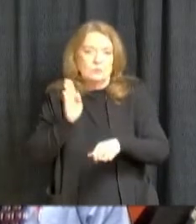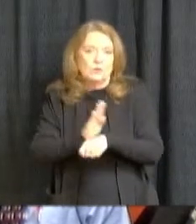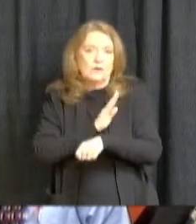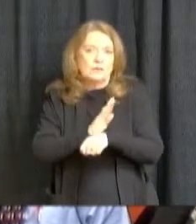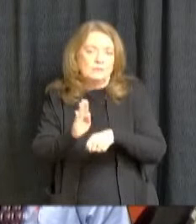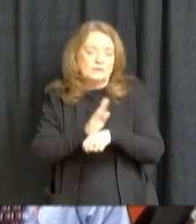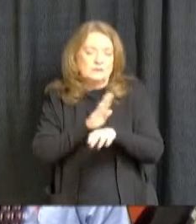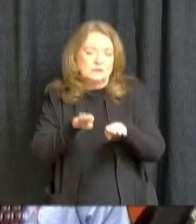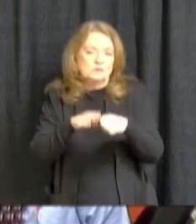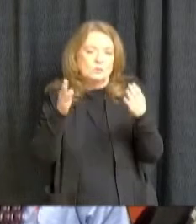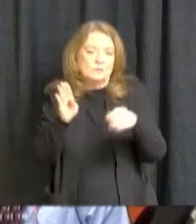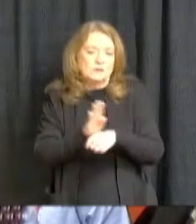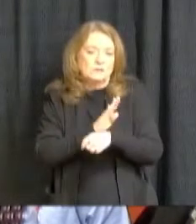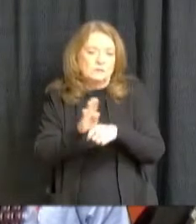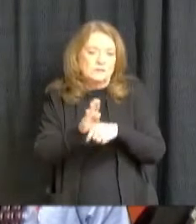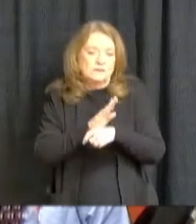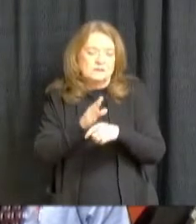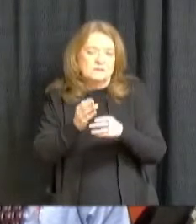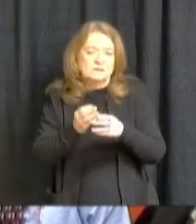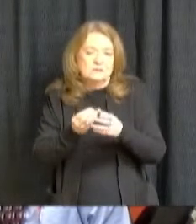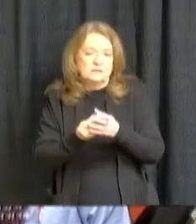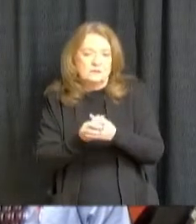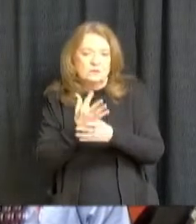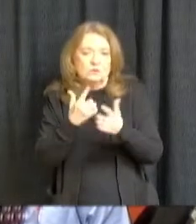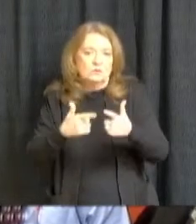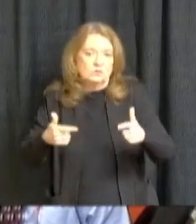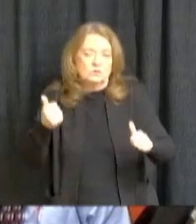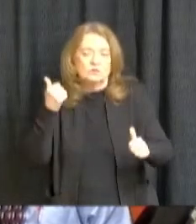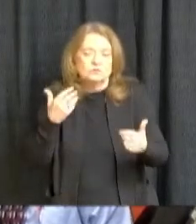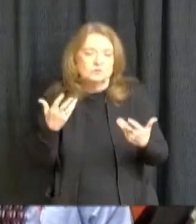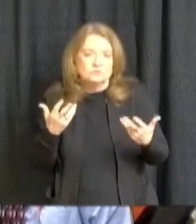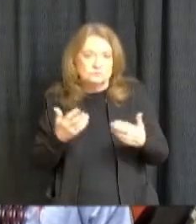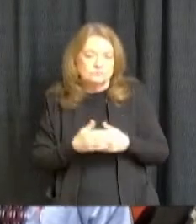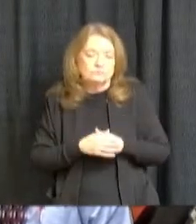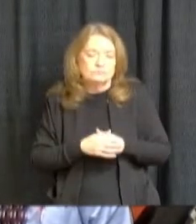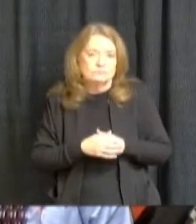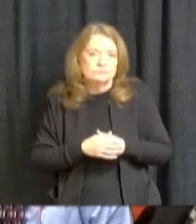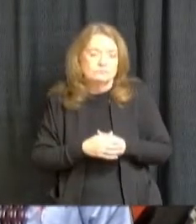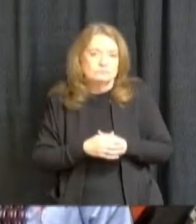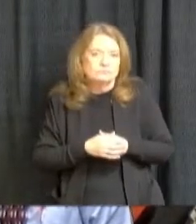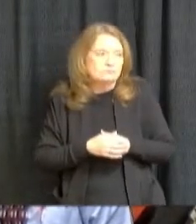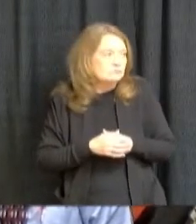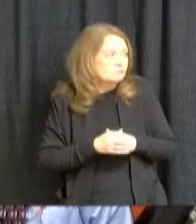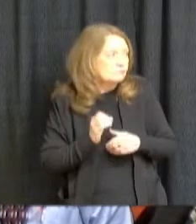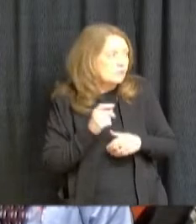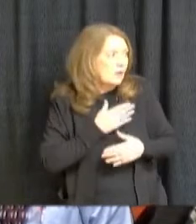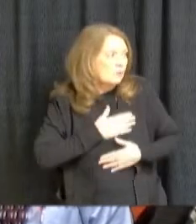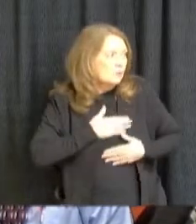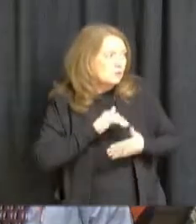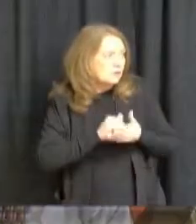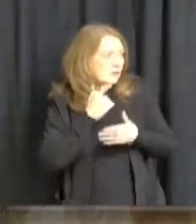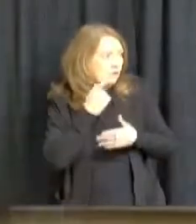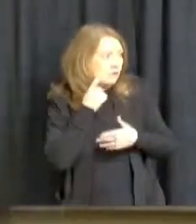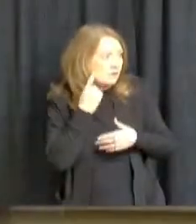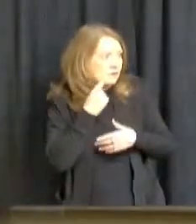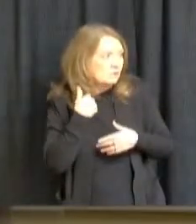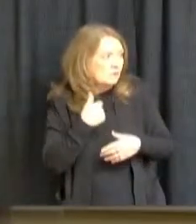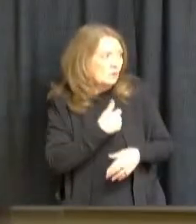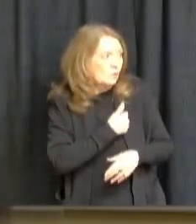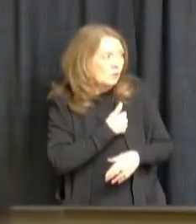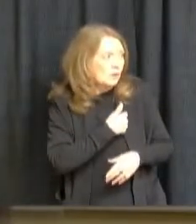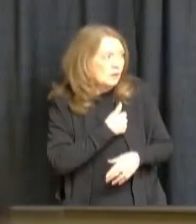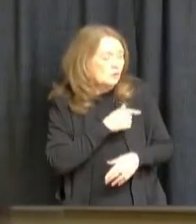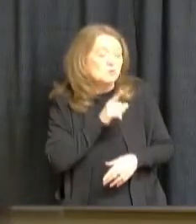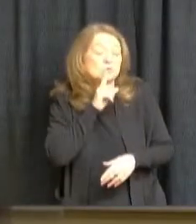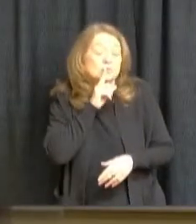own the business, and then grow larger to where they need a larger property. And I appreciate that because I think that's something that we